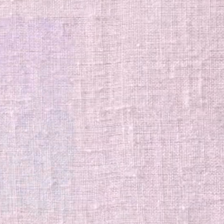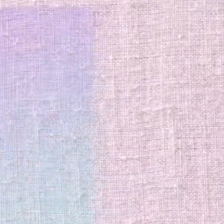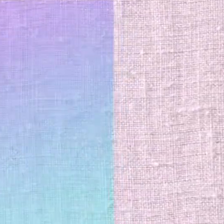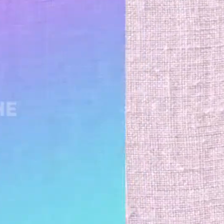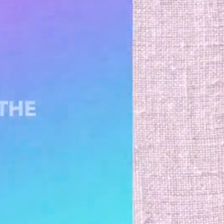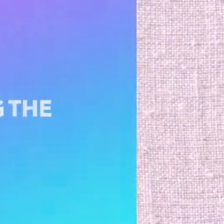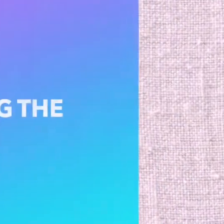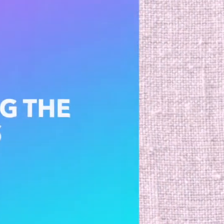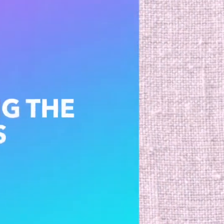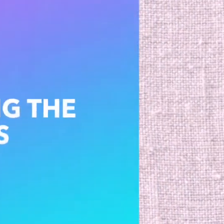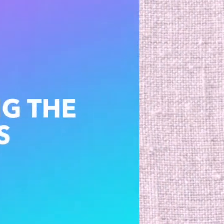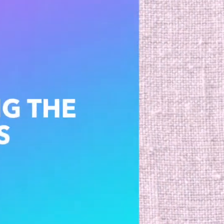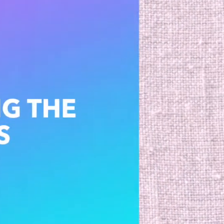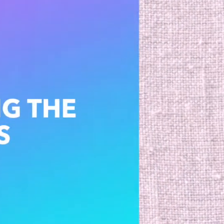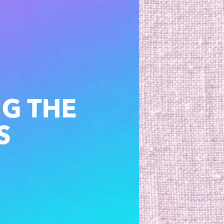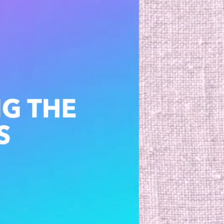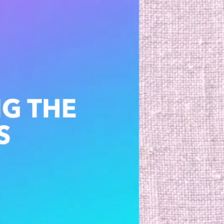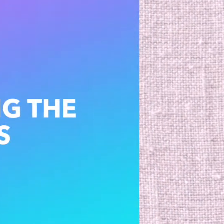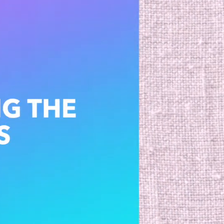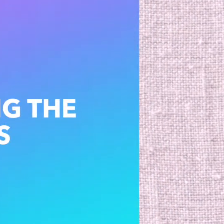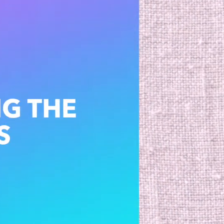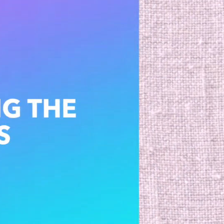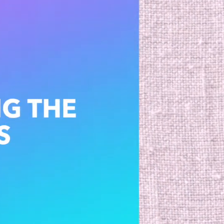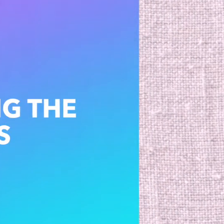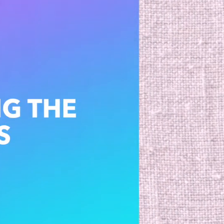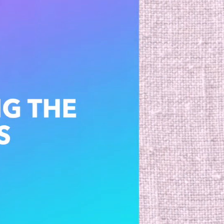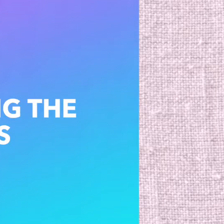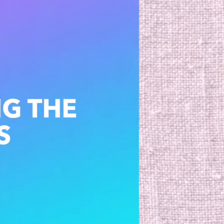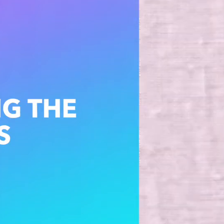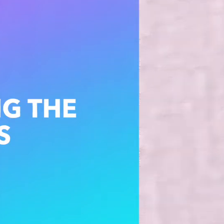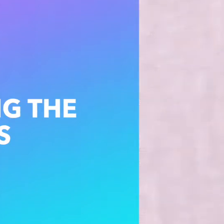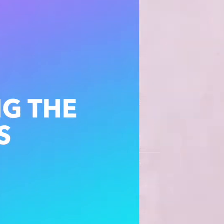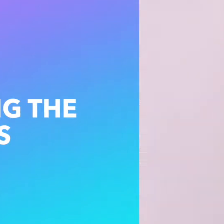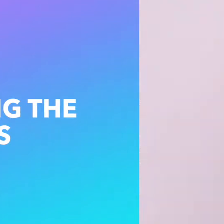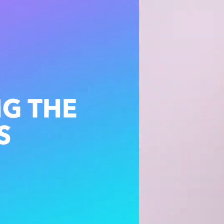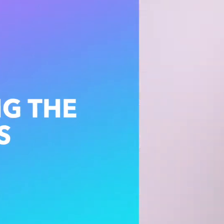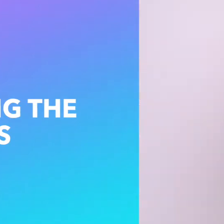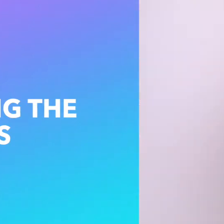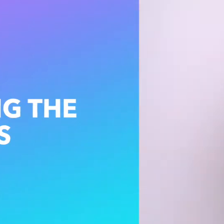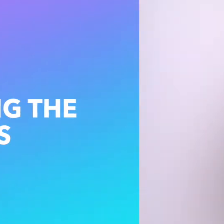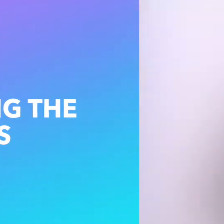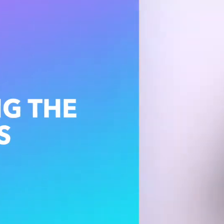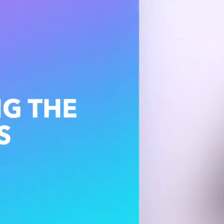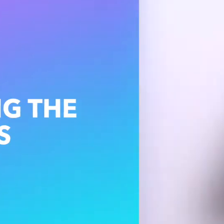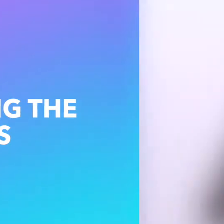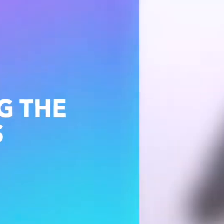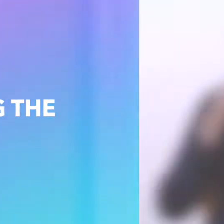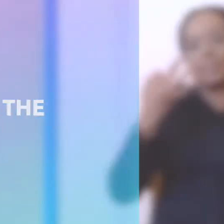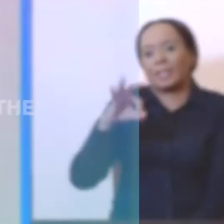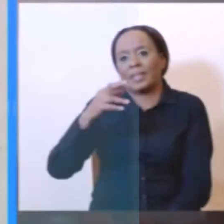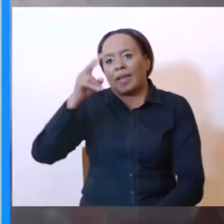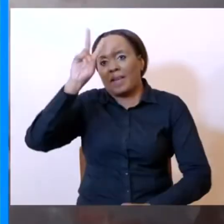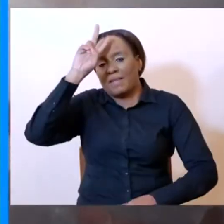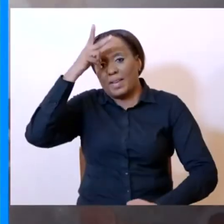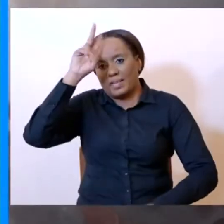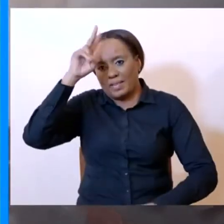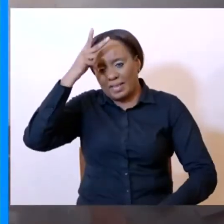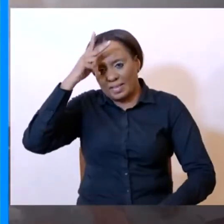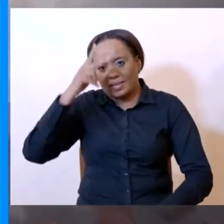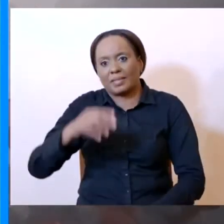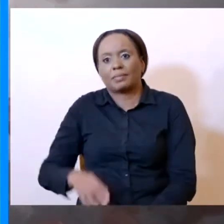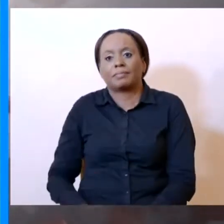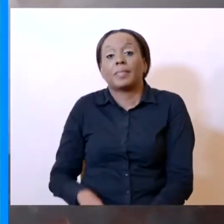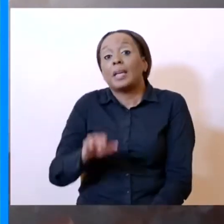that. Vaccines are not using the actual COVID-19 virus. The AstraZeneca vaccine, as Dr. Connell